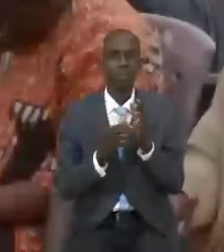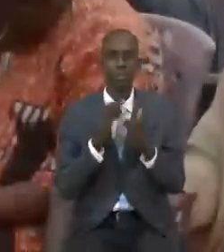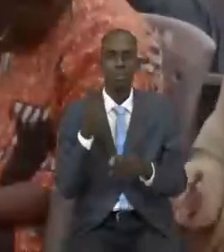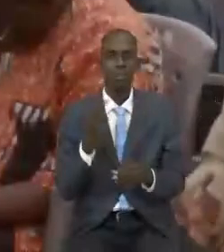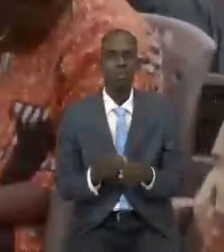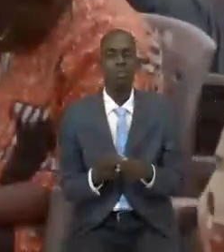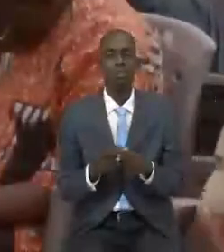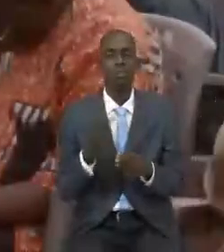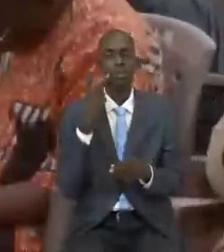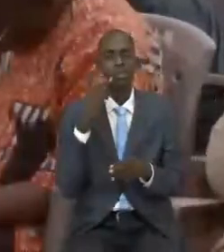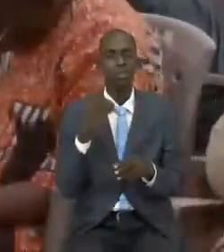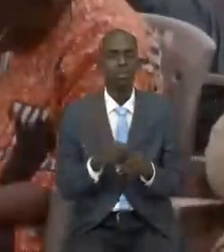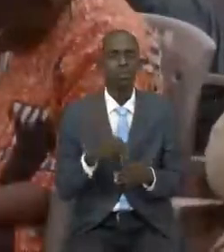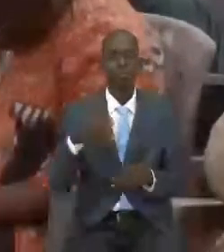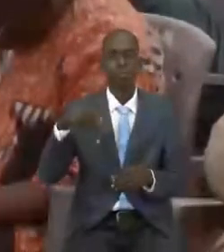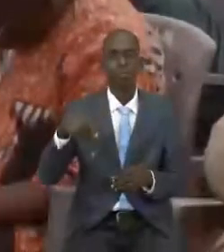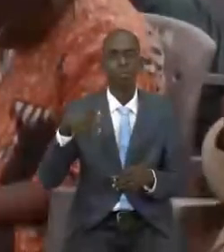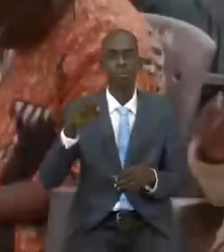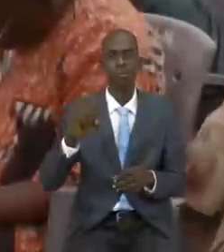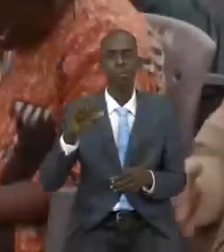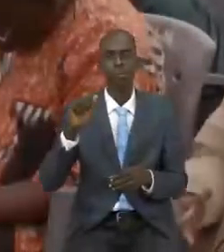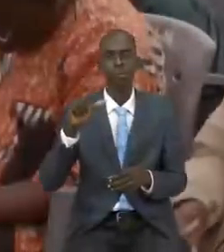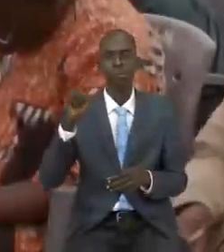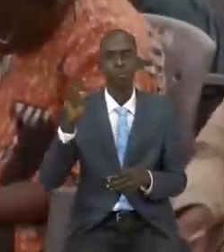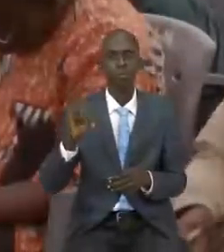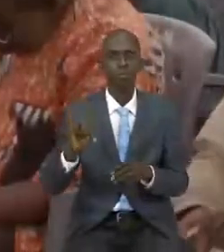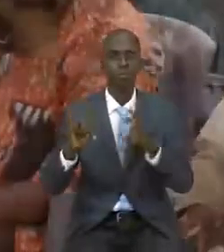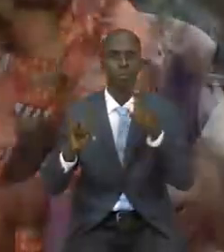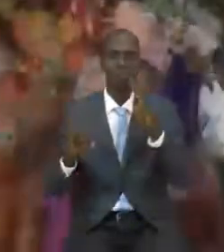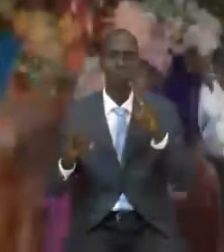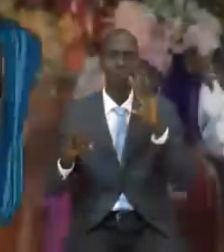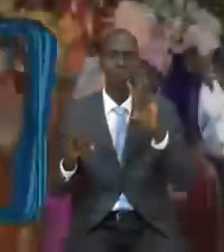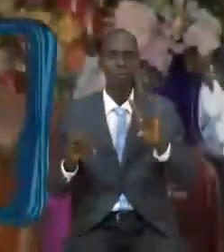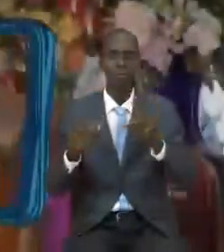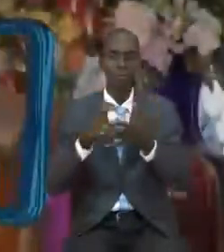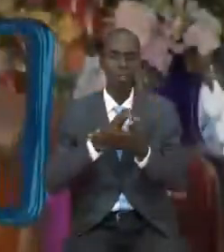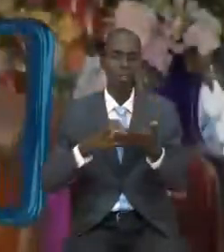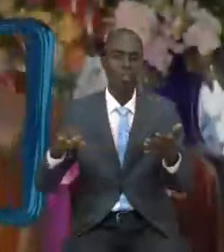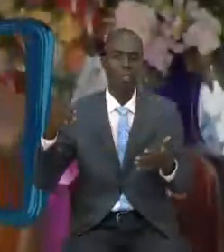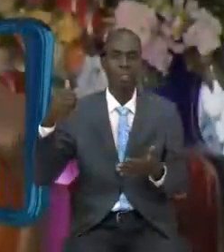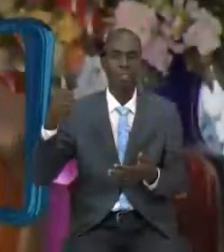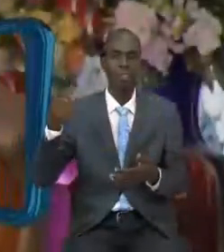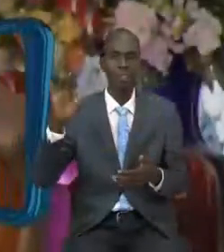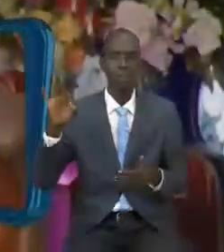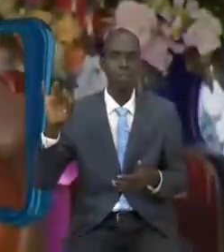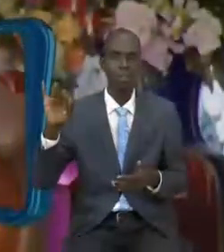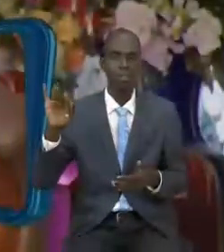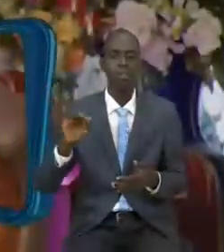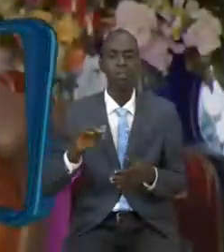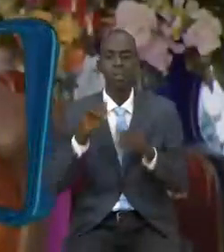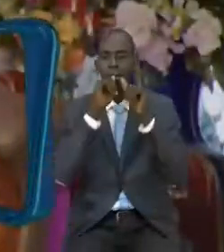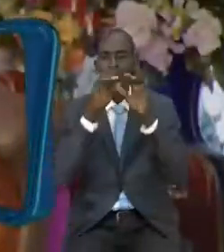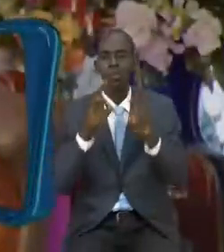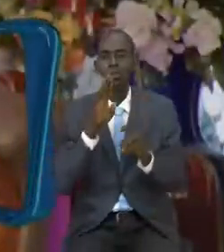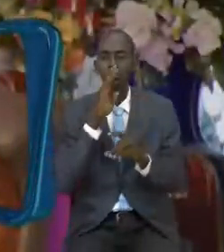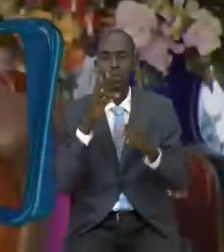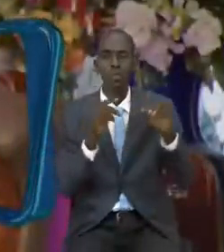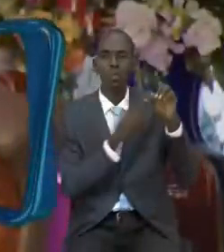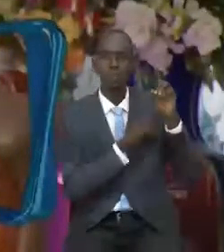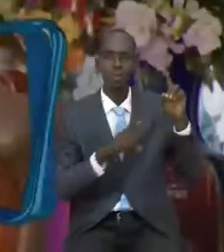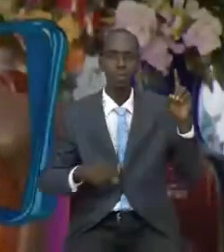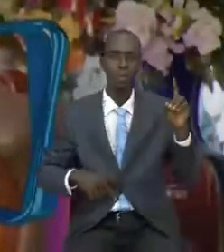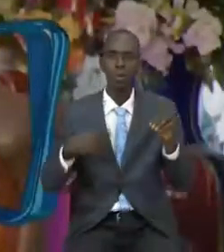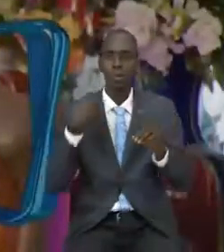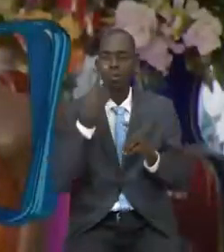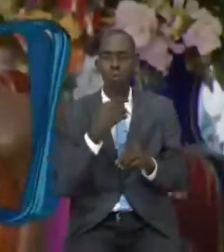Psalm 68, verse 19. Psalm 68, verse 19. Blessed be the Lord who